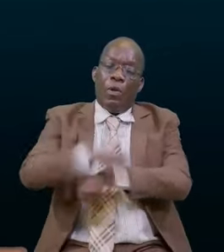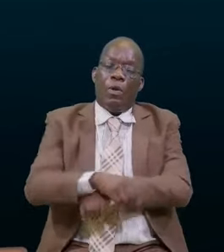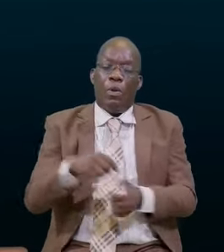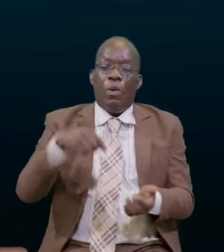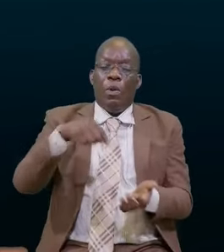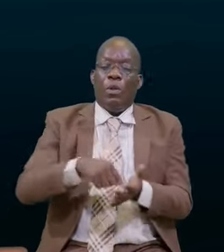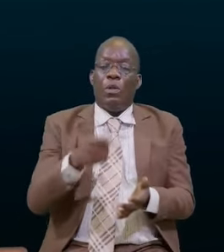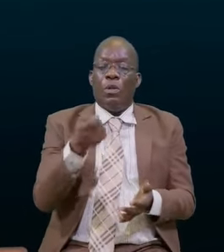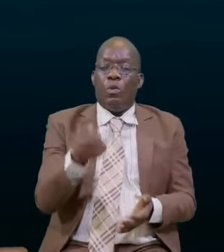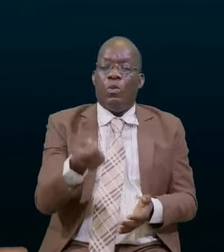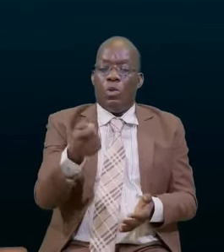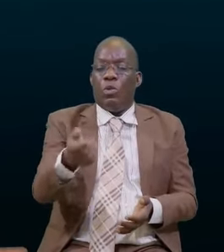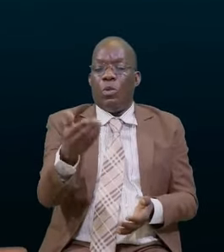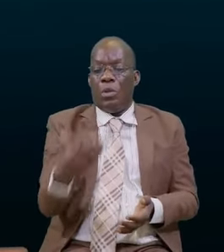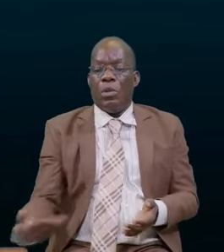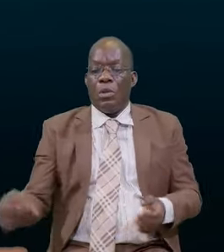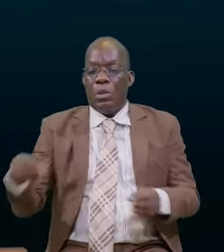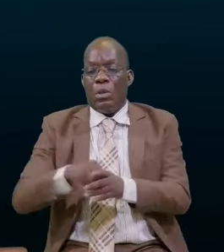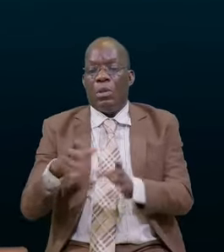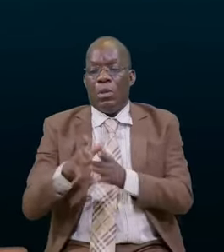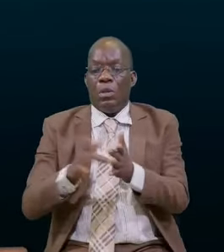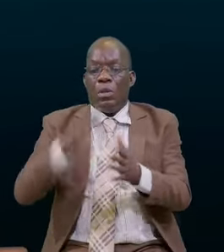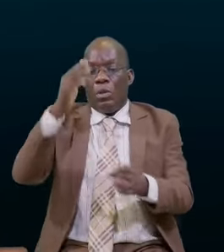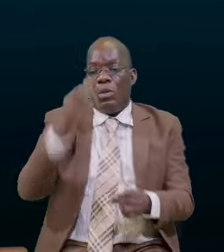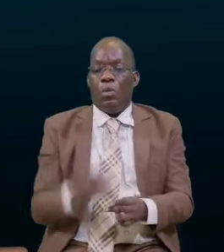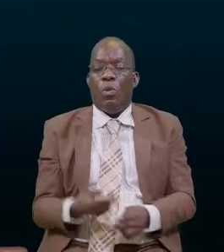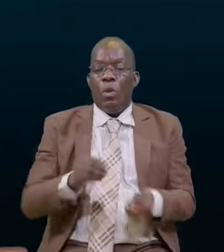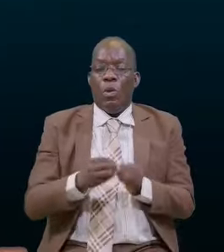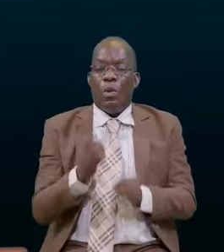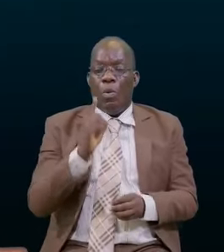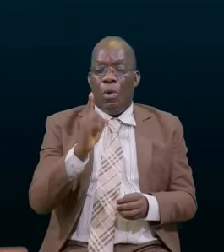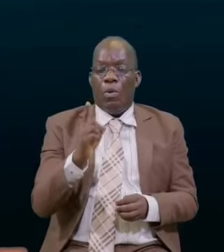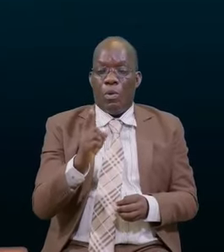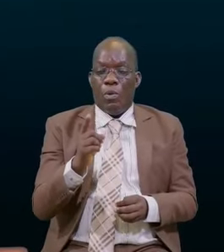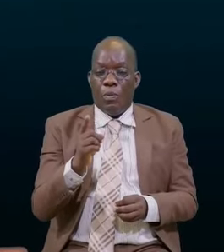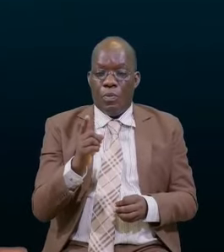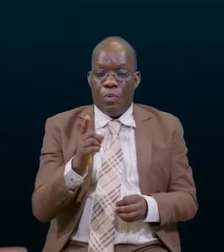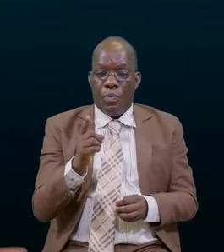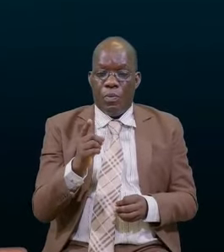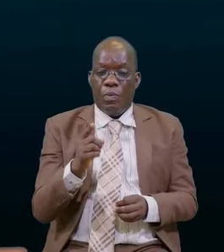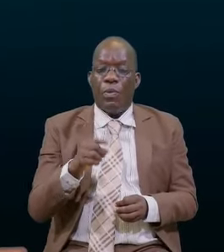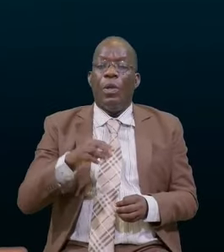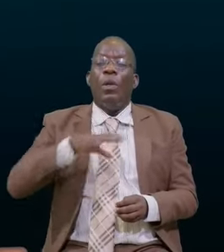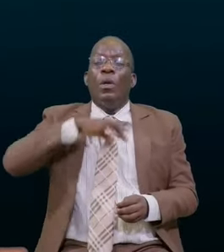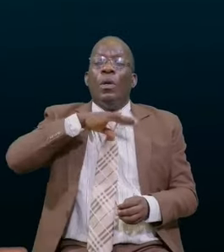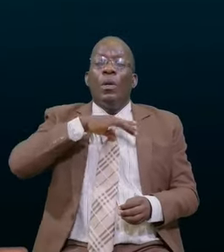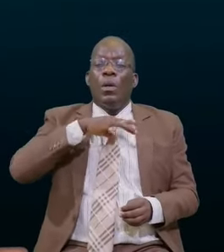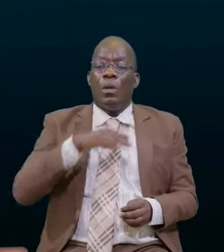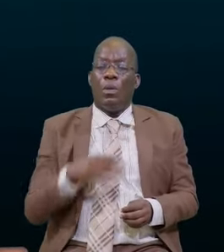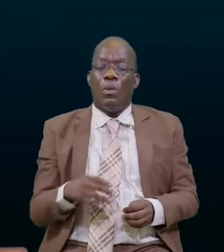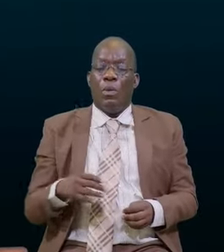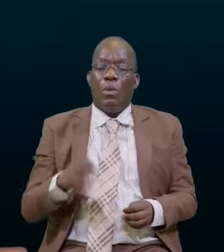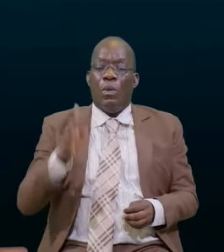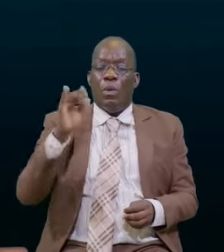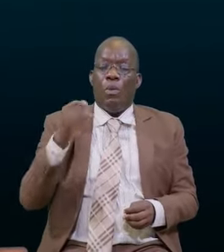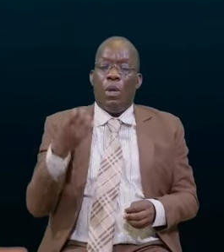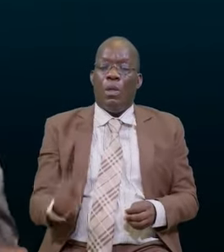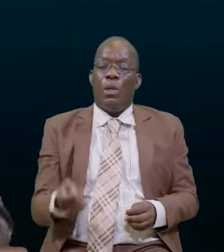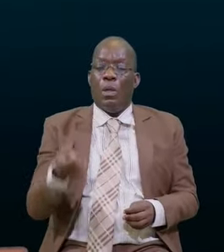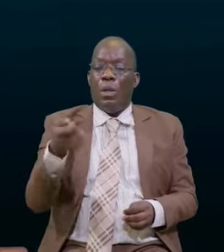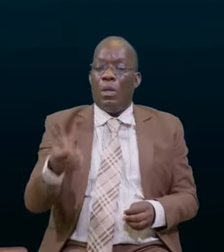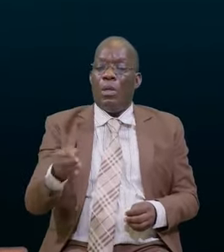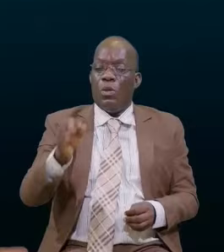foxes number one under this point definement by the little foxes definement by the little foxes